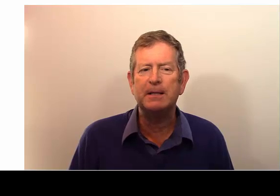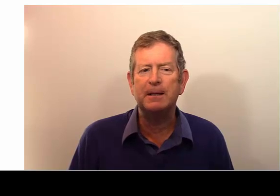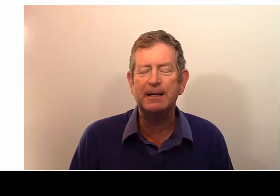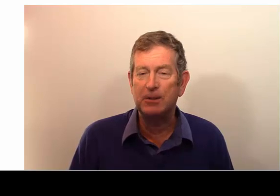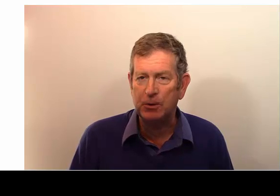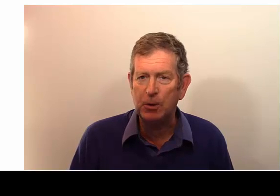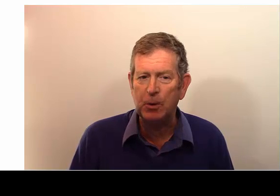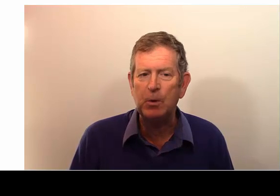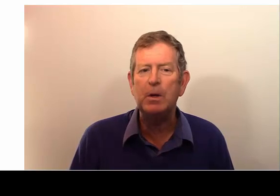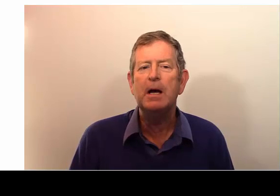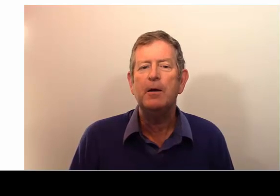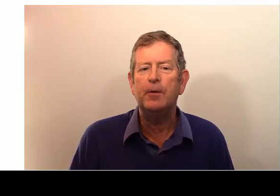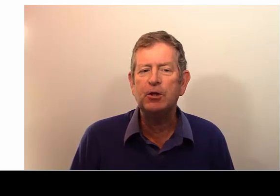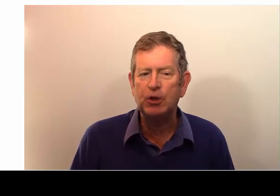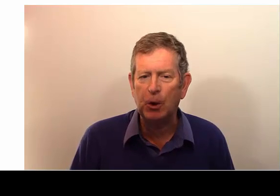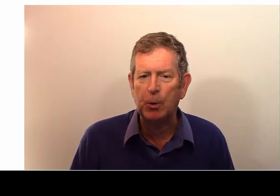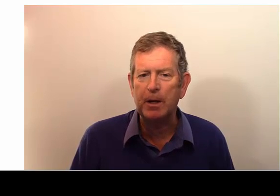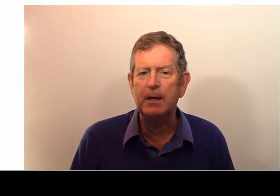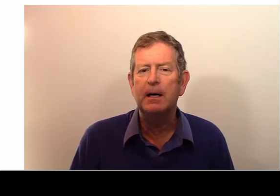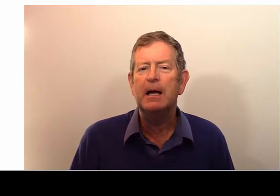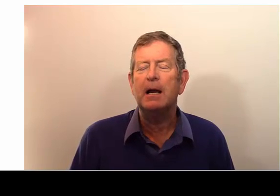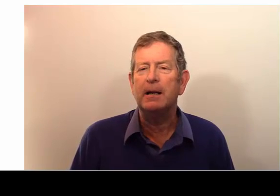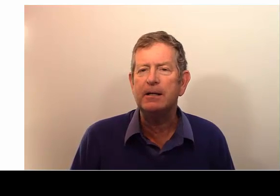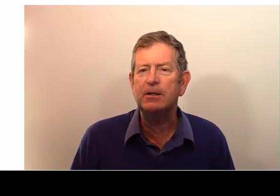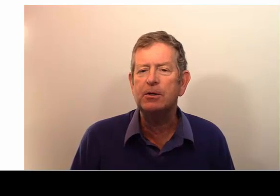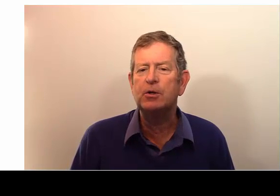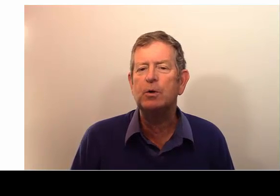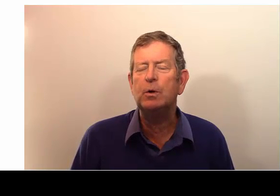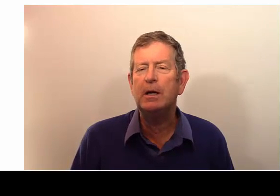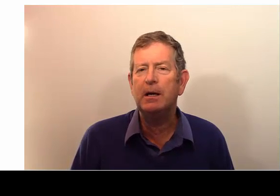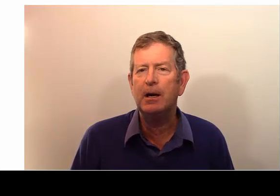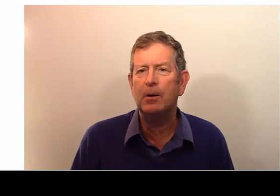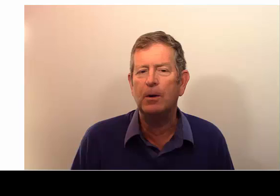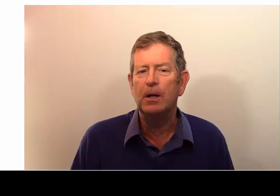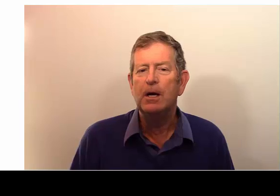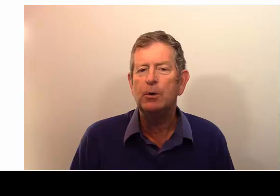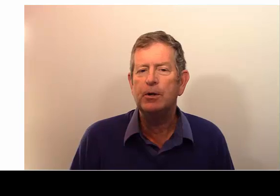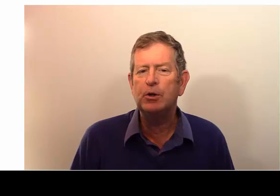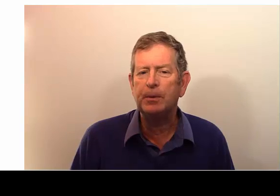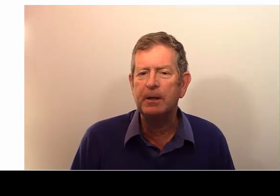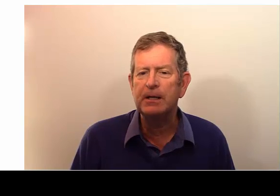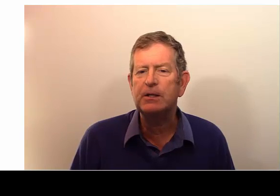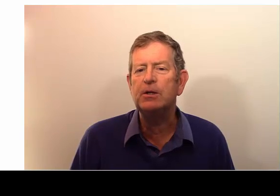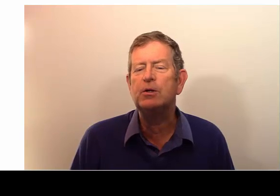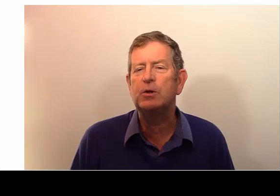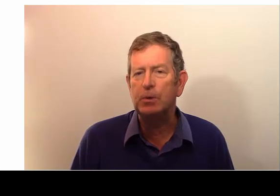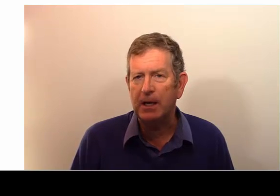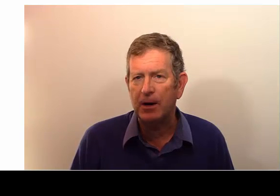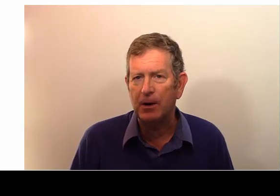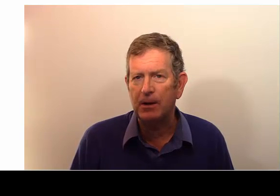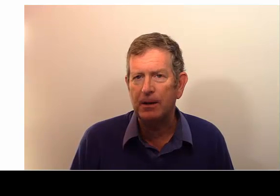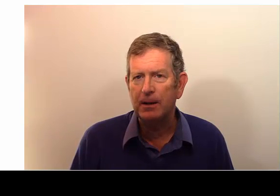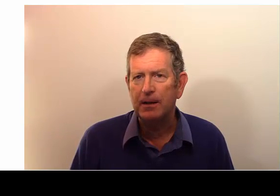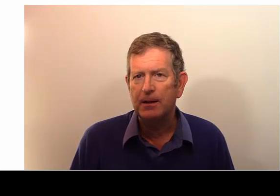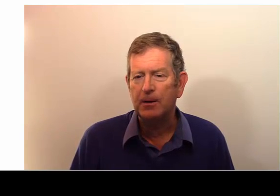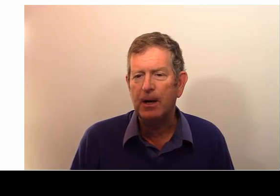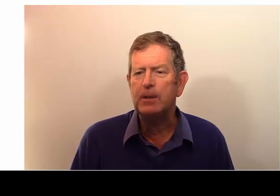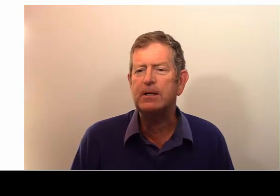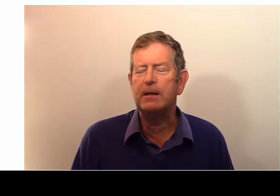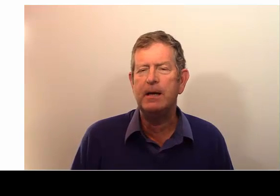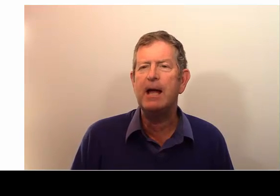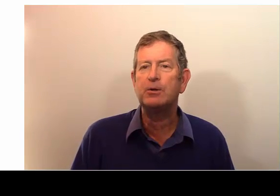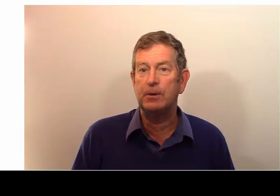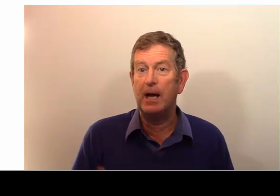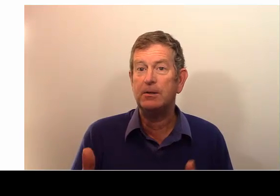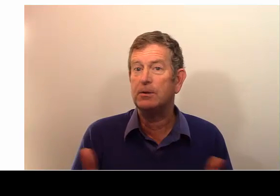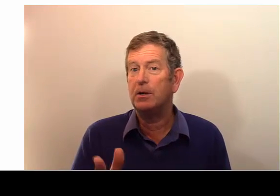Okay, what is it? It's do the children listen to Carol? Do the children listen to Carol? Okay,